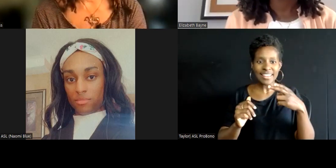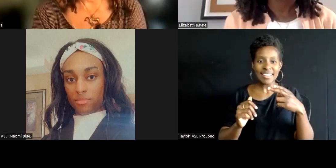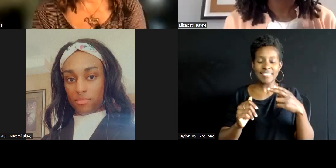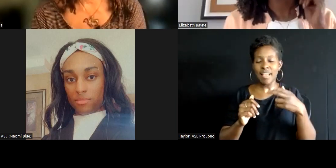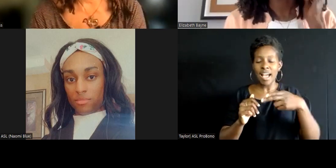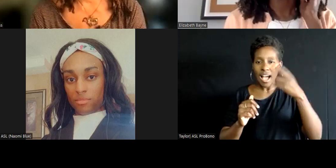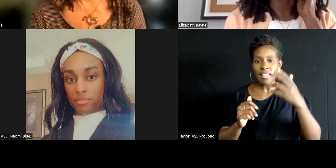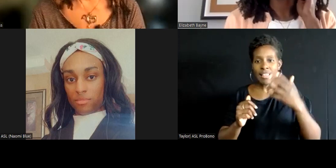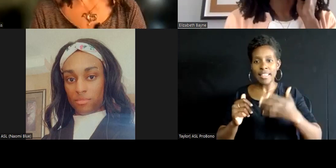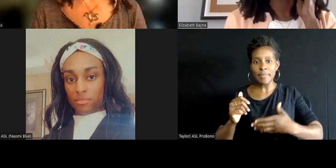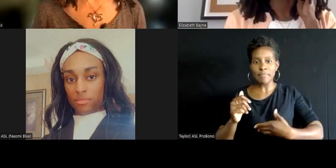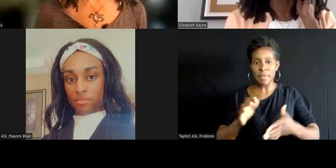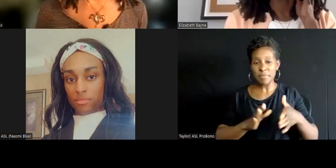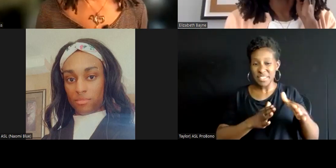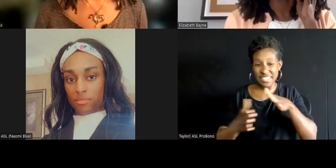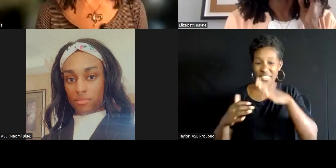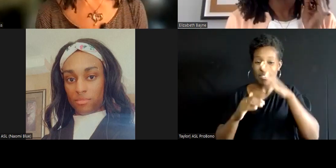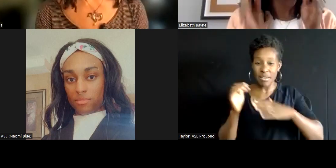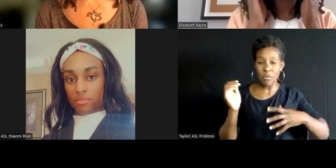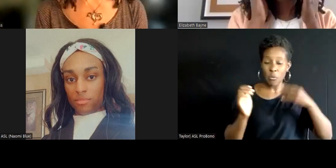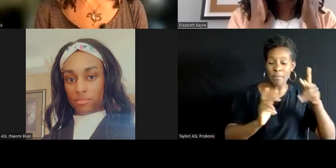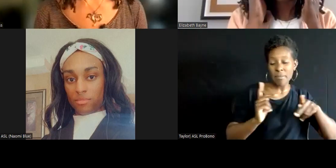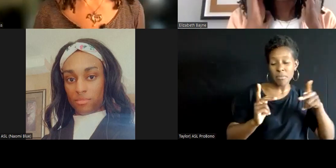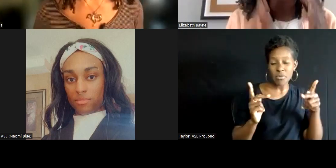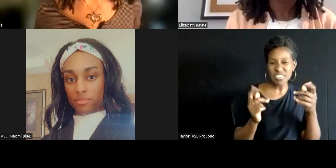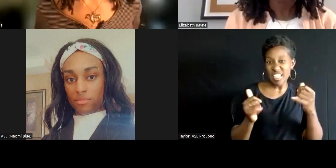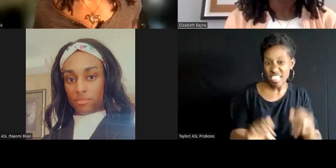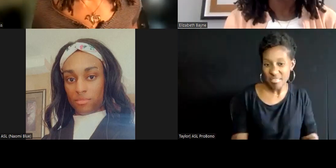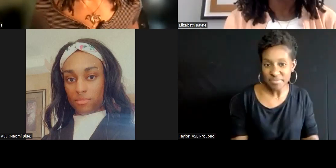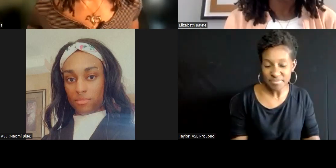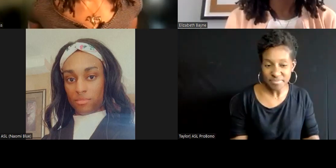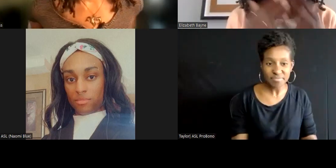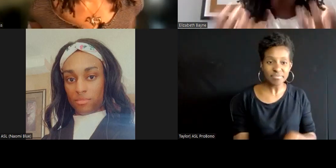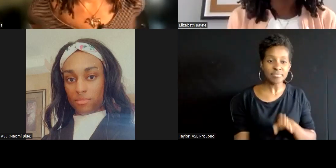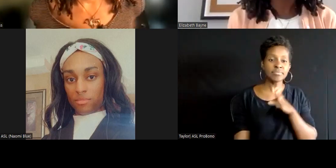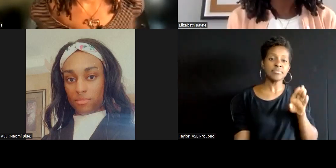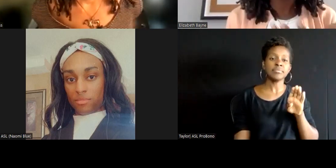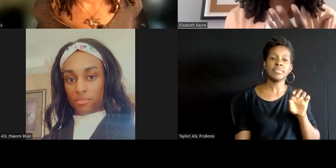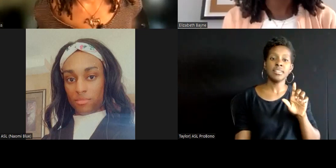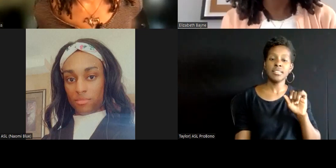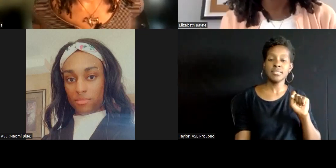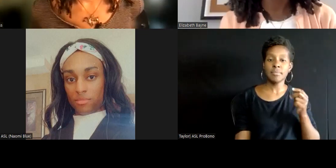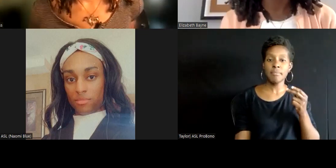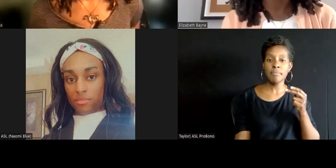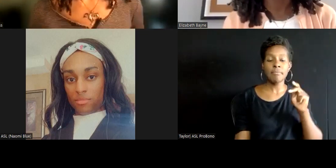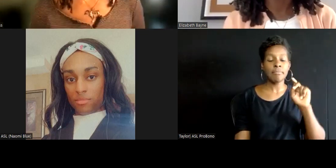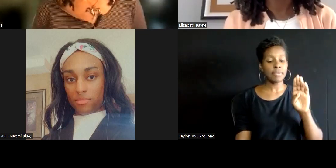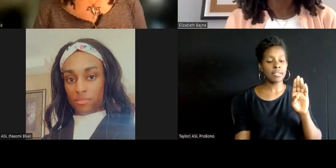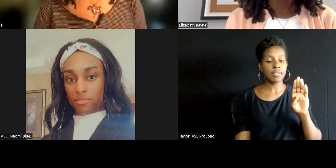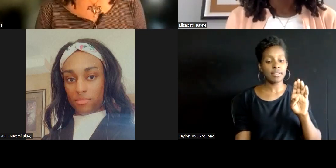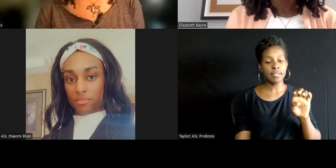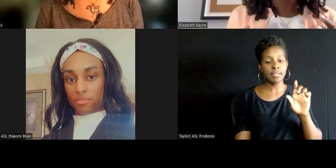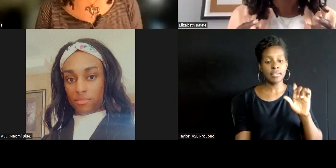There was a point I was on a panel a few years ago, and they were asking about why these inequities